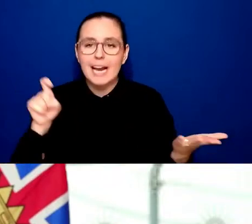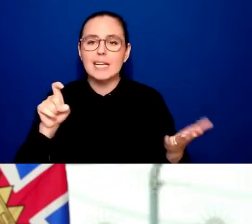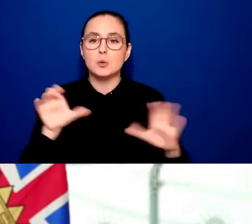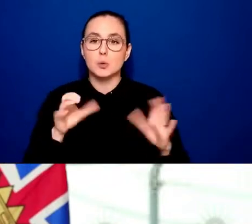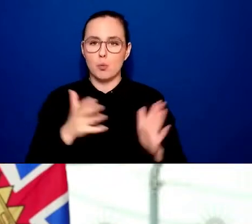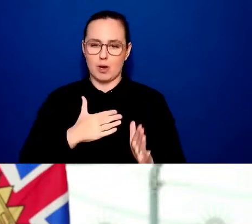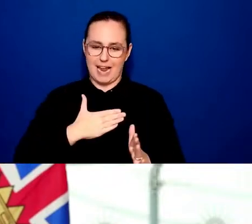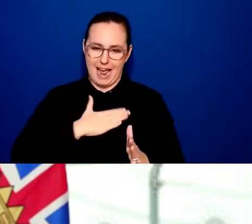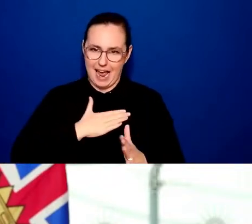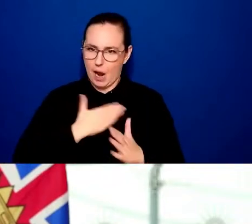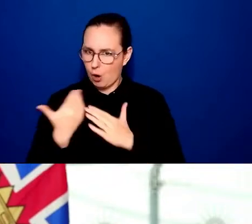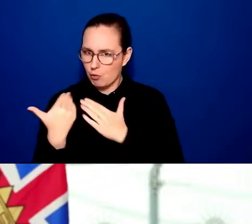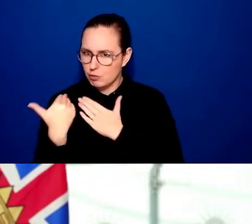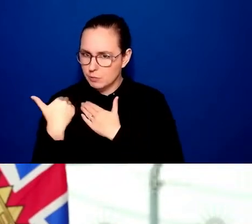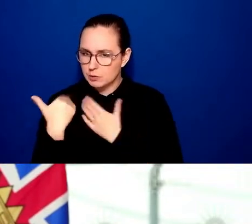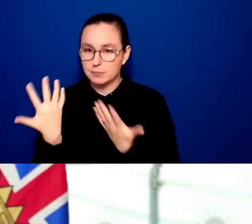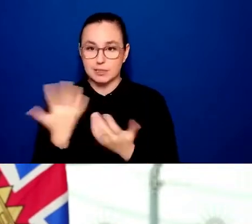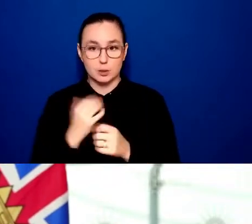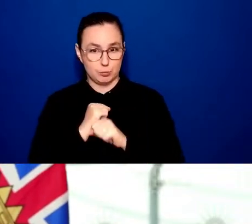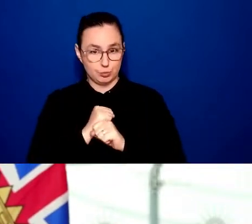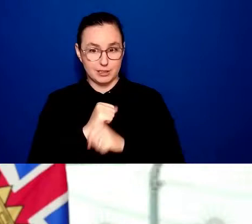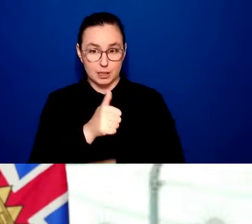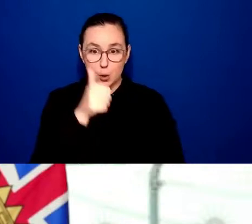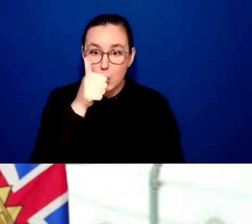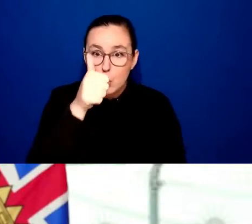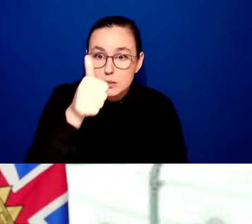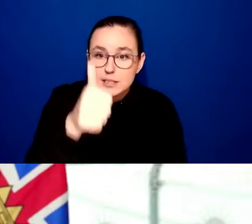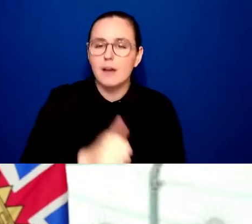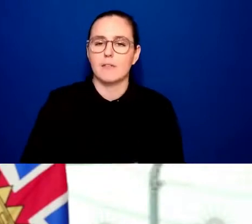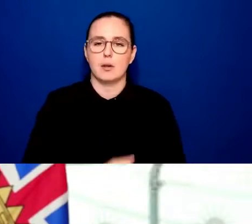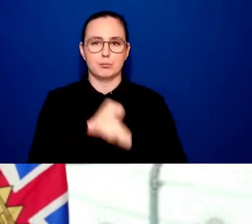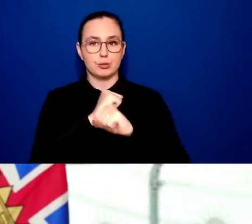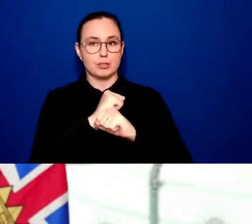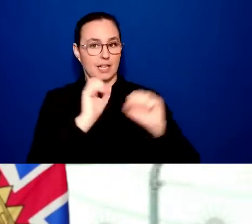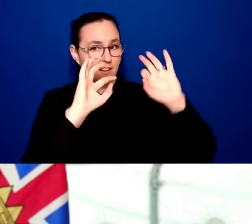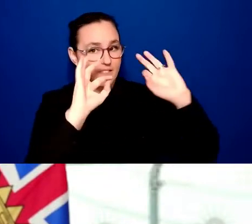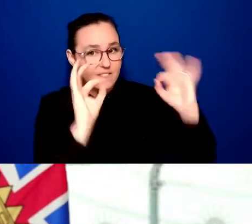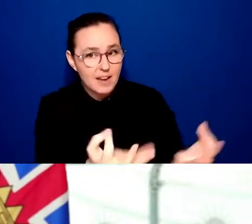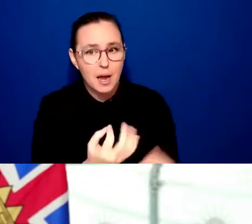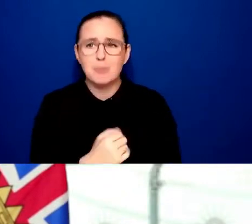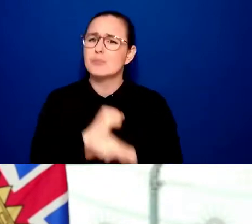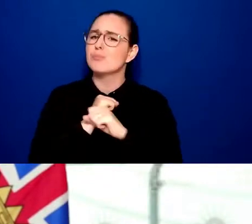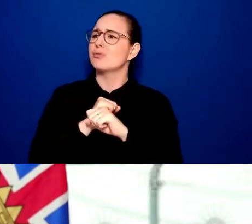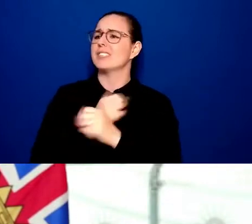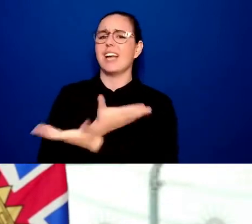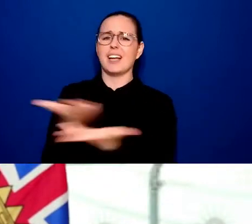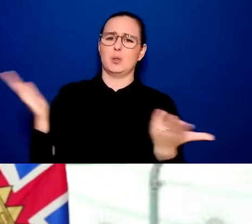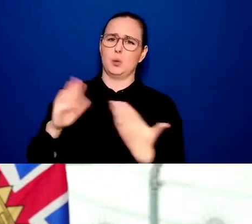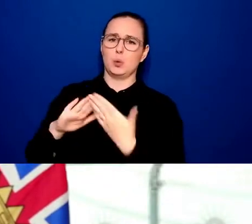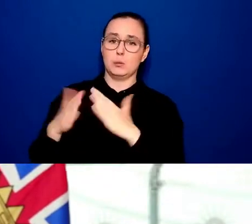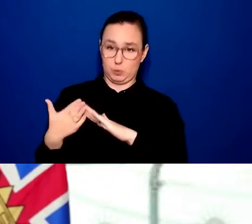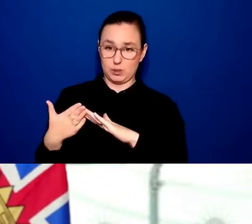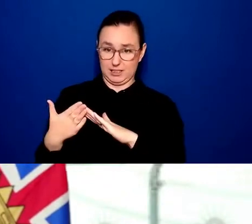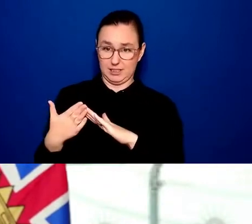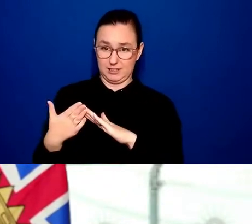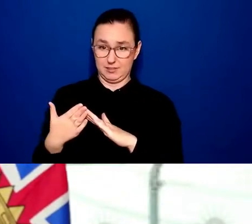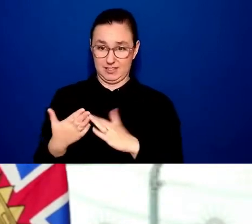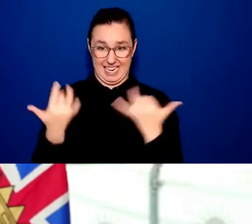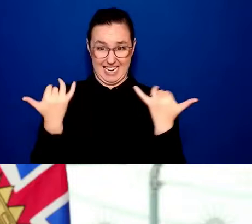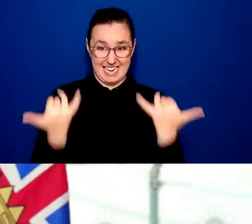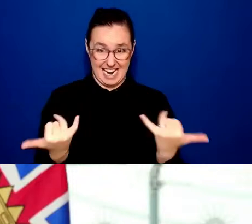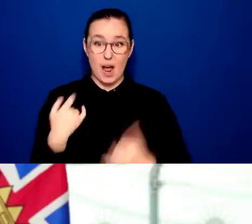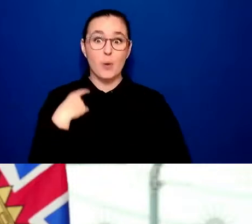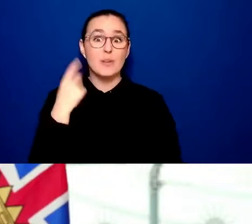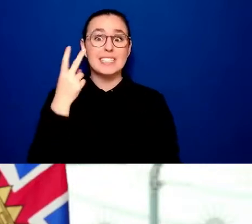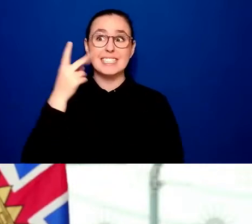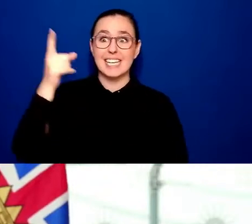to protect ourselves, our families, but also our communities. And now we're seeing in some parts of the province, in the interior,